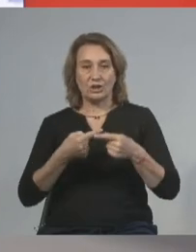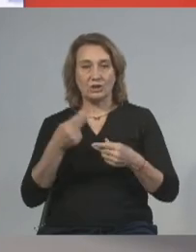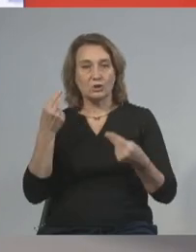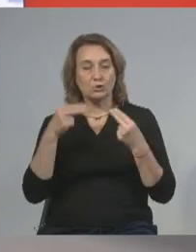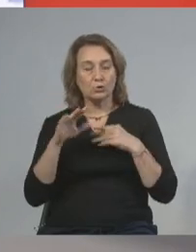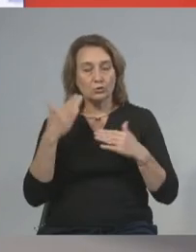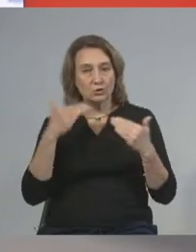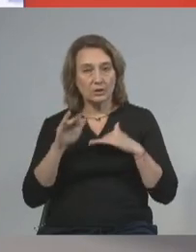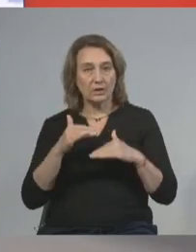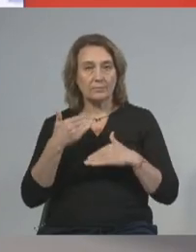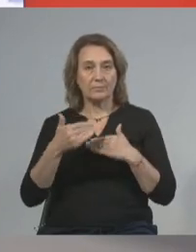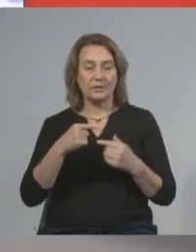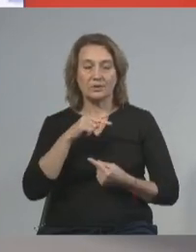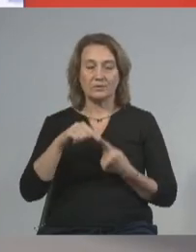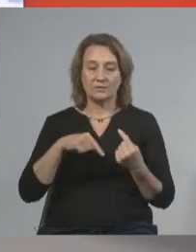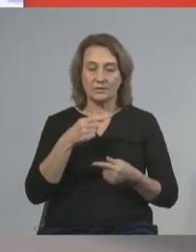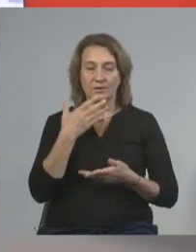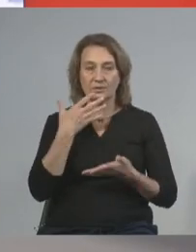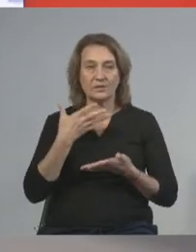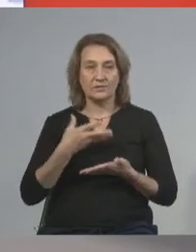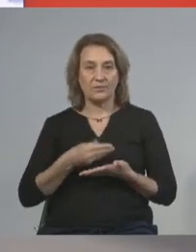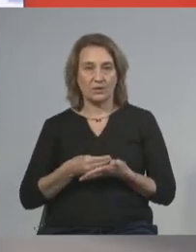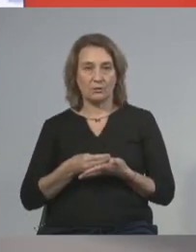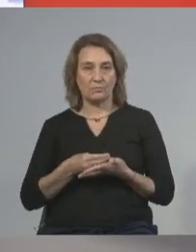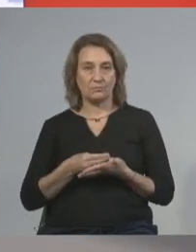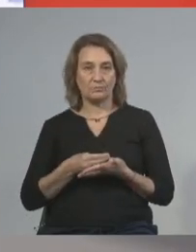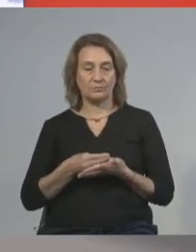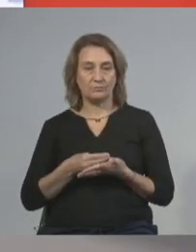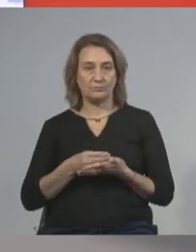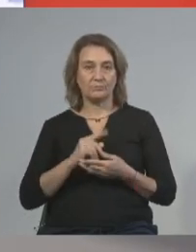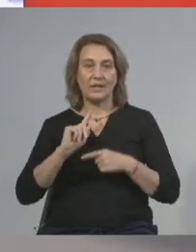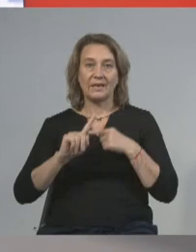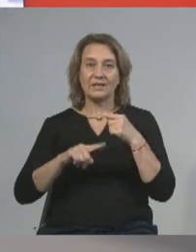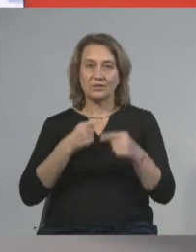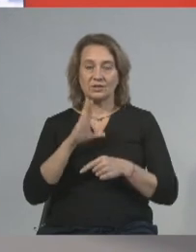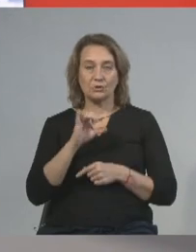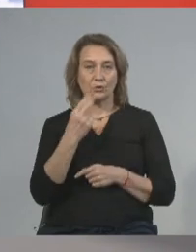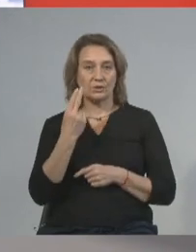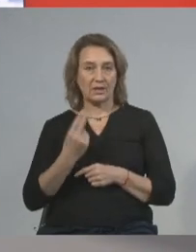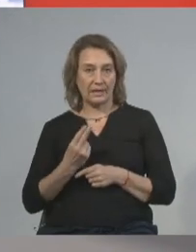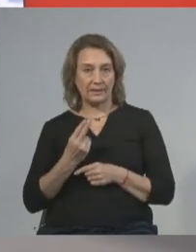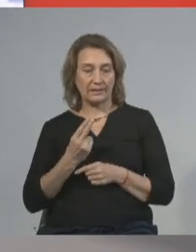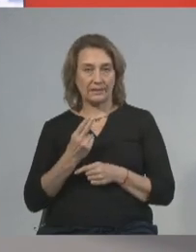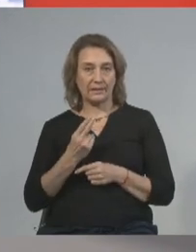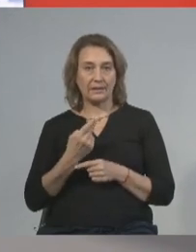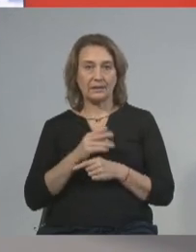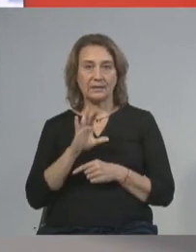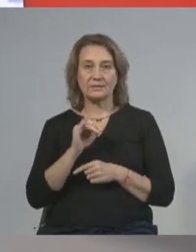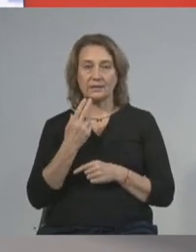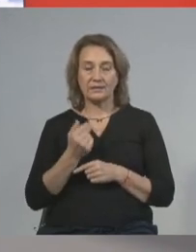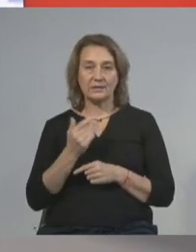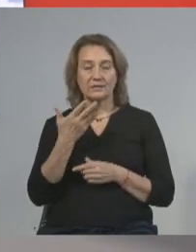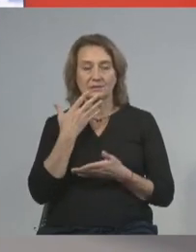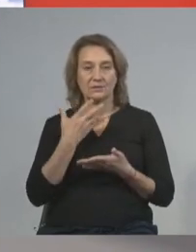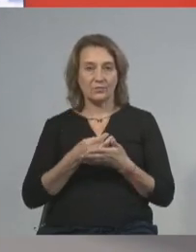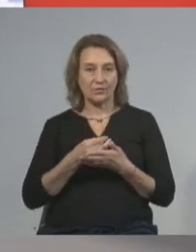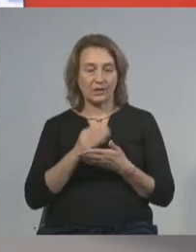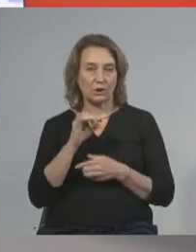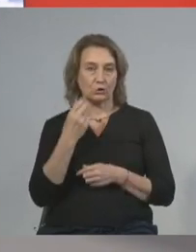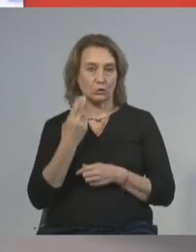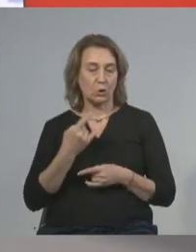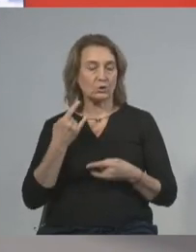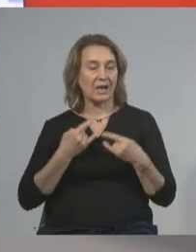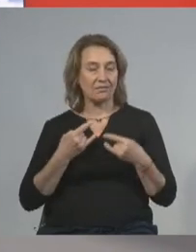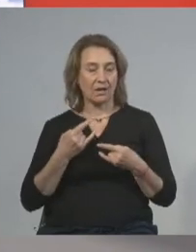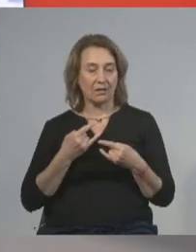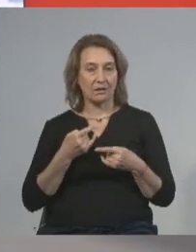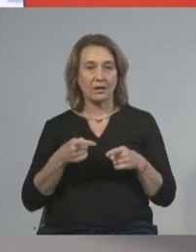that they didn't want to develop their business through other platforms so they want to do it through their websites youtube channels and